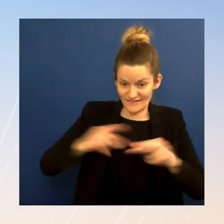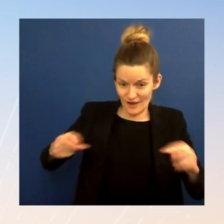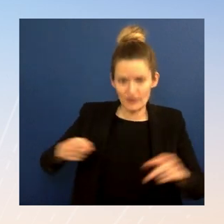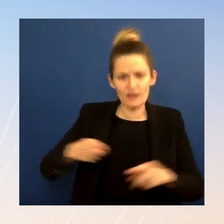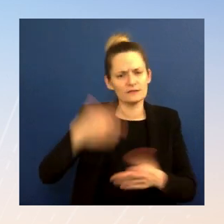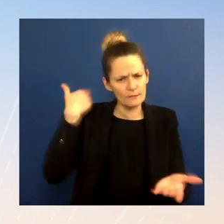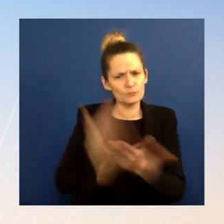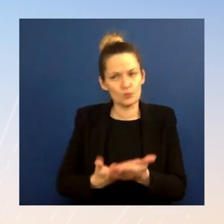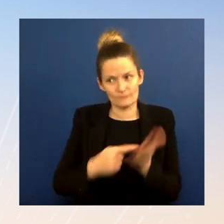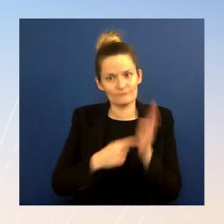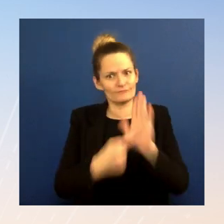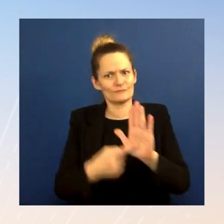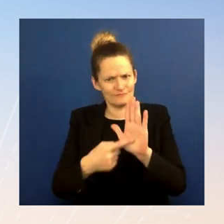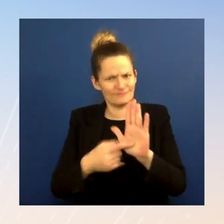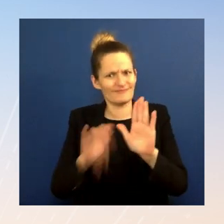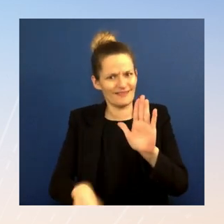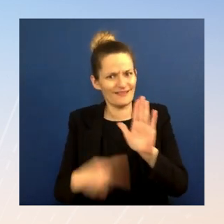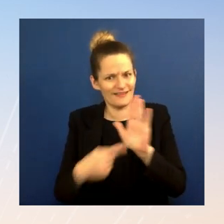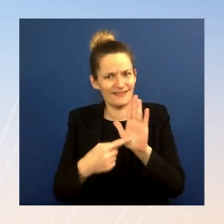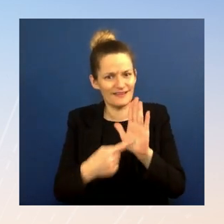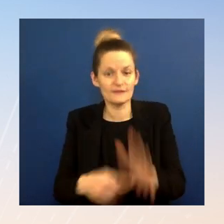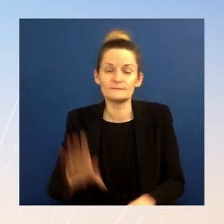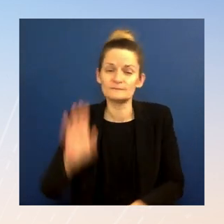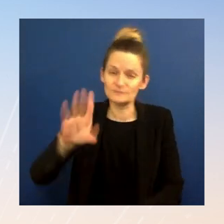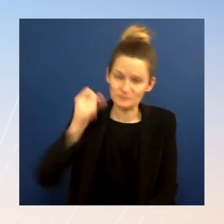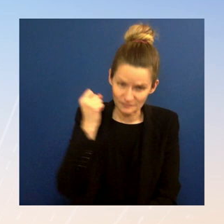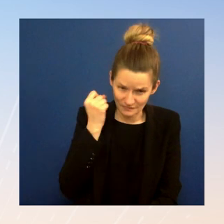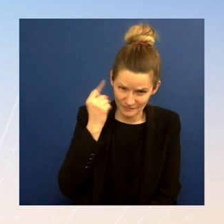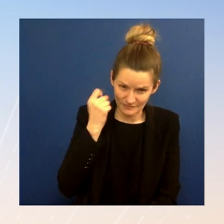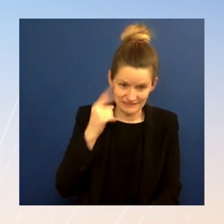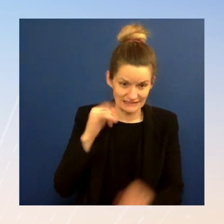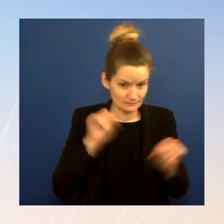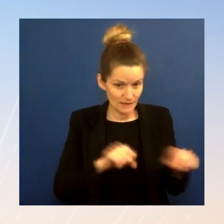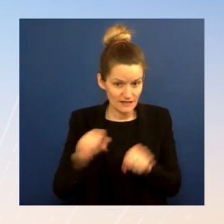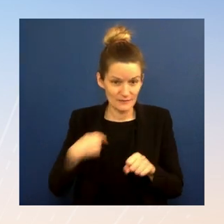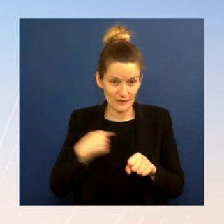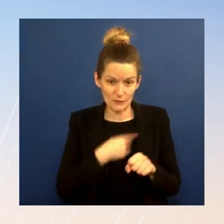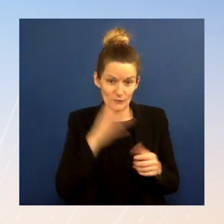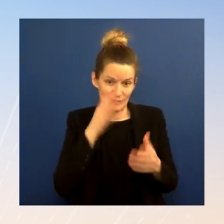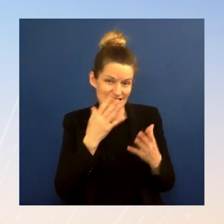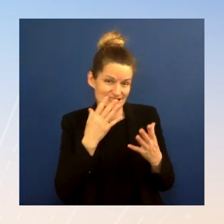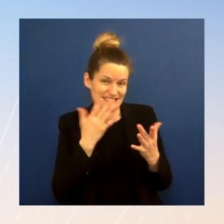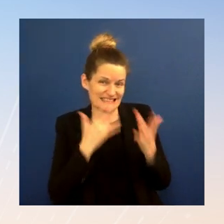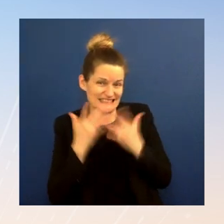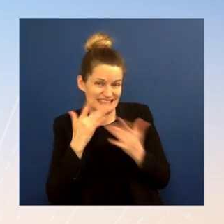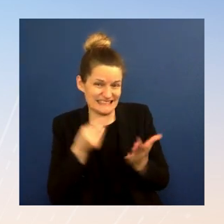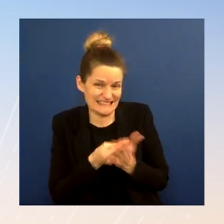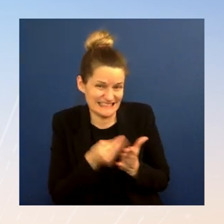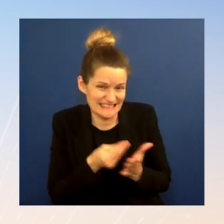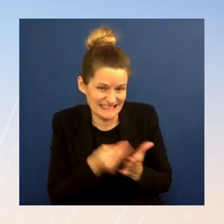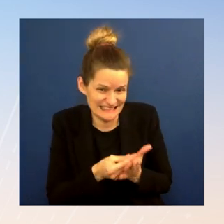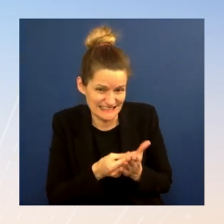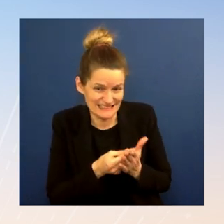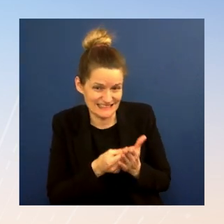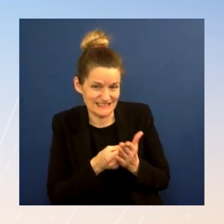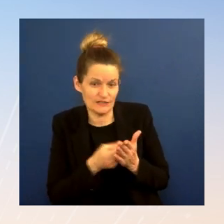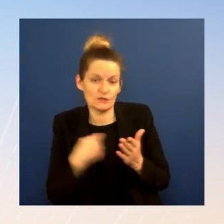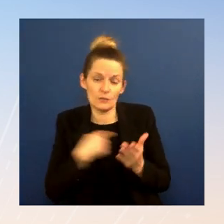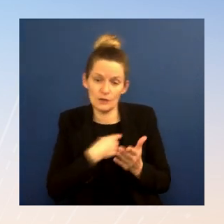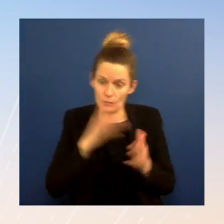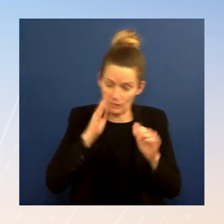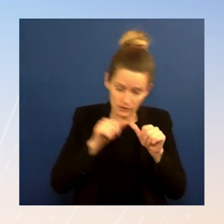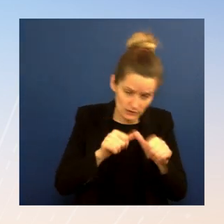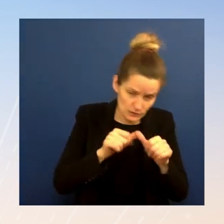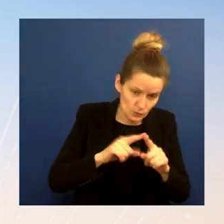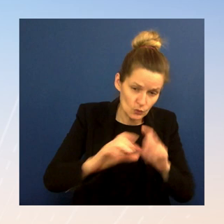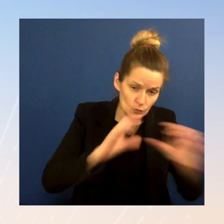running out of money to do exactly that. And so that is a key part of what we're communicating to governors, to members of Congress, and others about where we